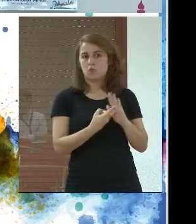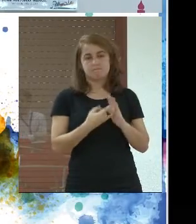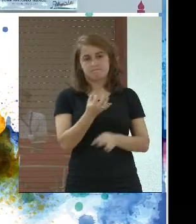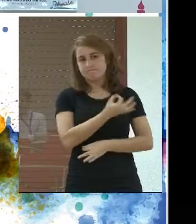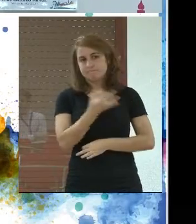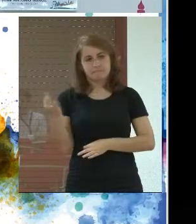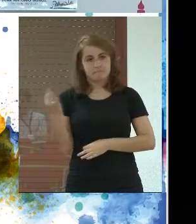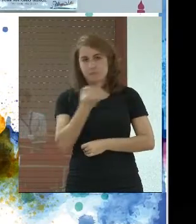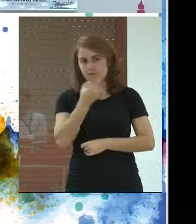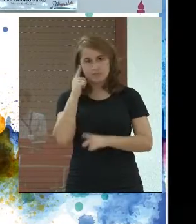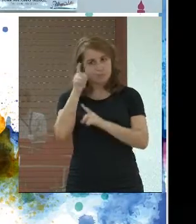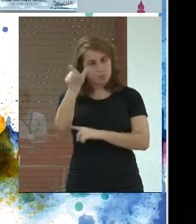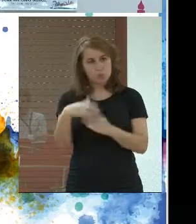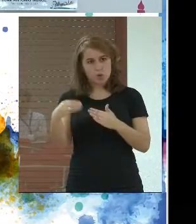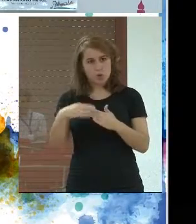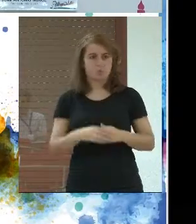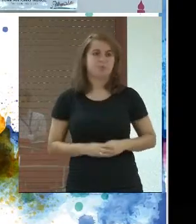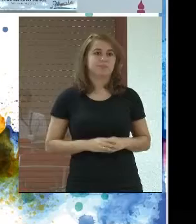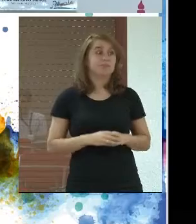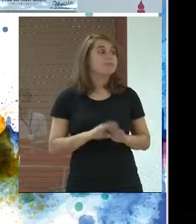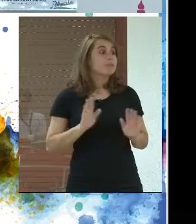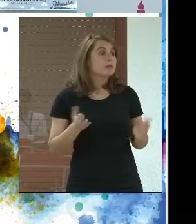Yo he puesto el nombre y la referencia, no sé cómo ver, pero